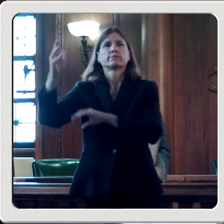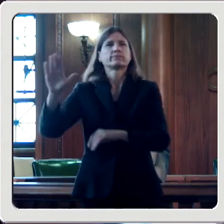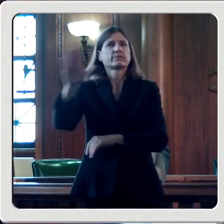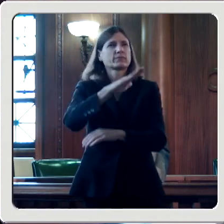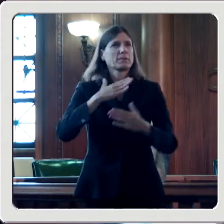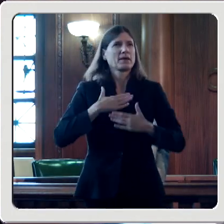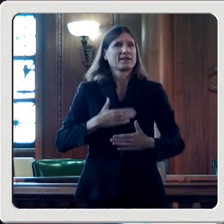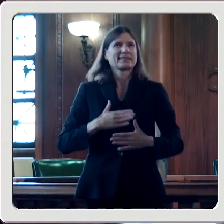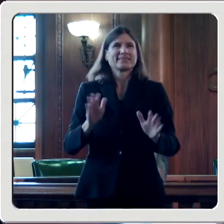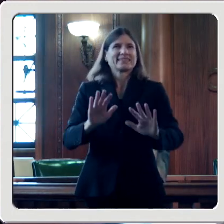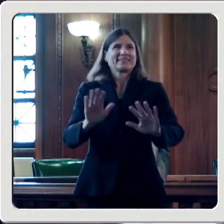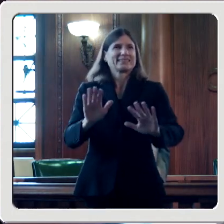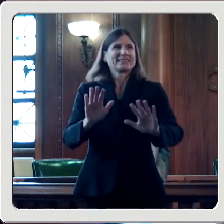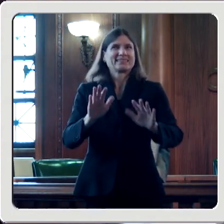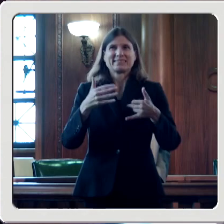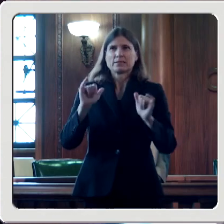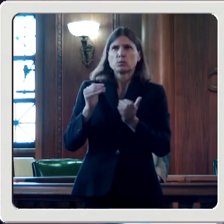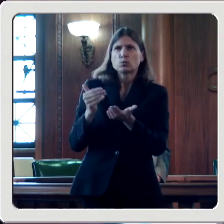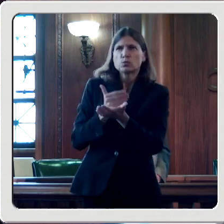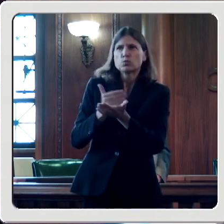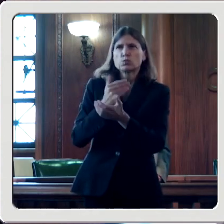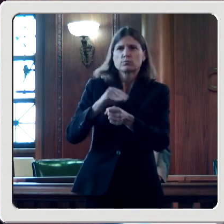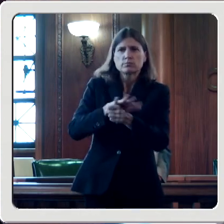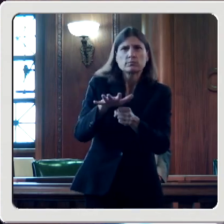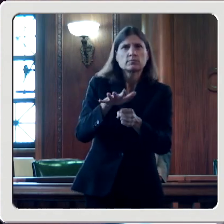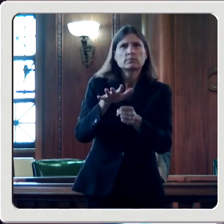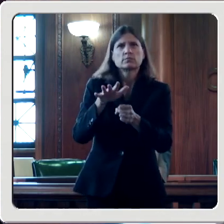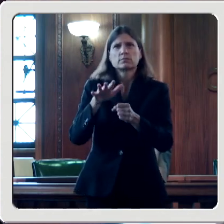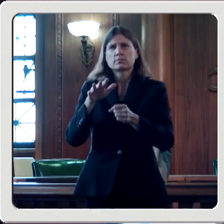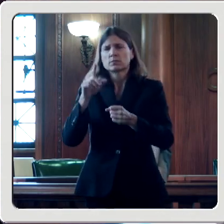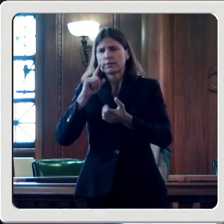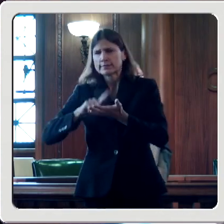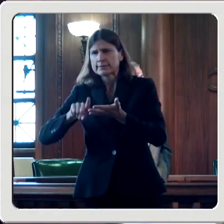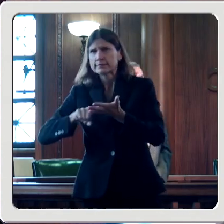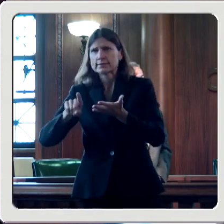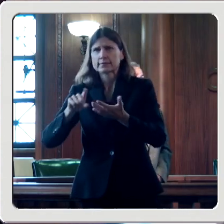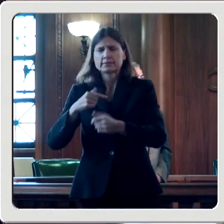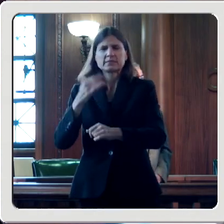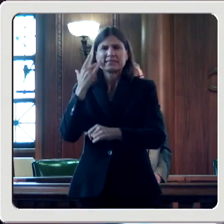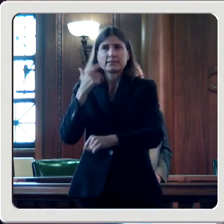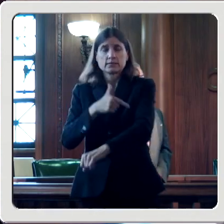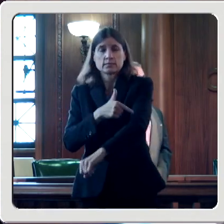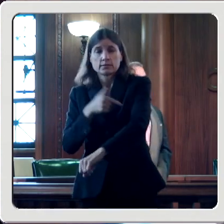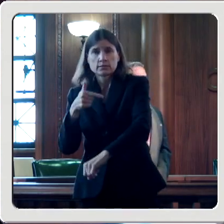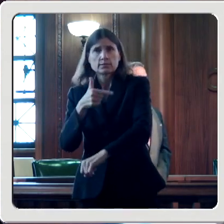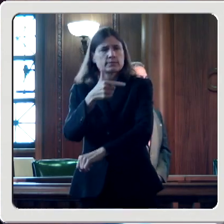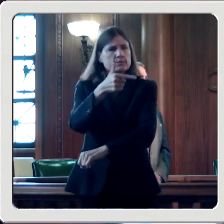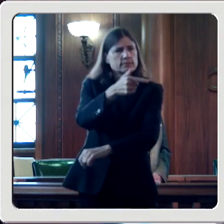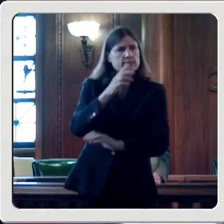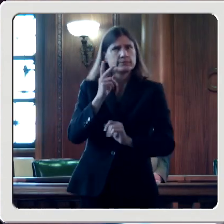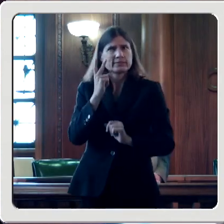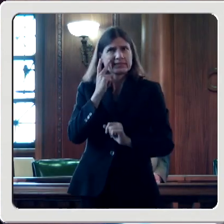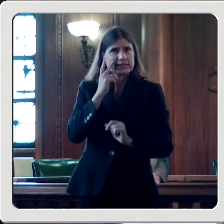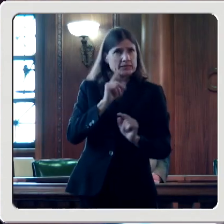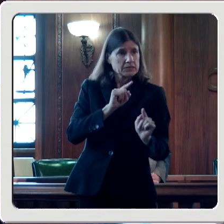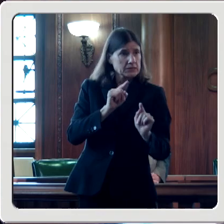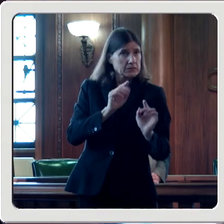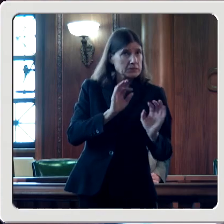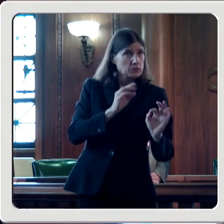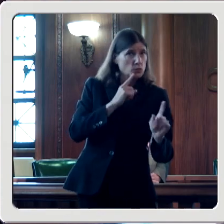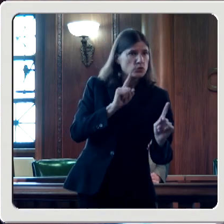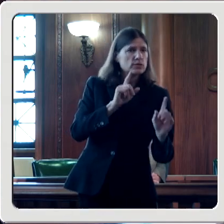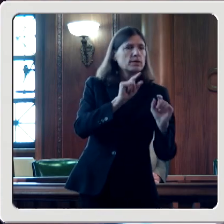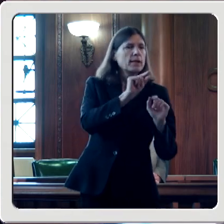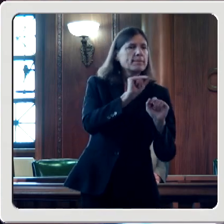and the studies that should lead towards additional review are ones that should be based on clinical trials and